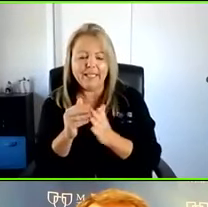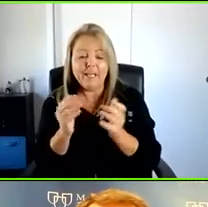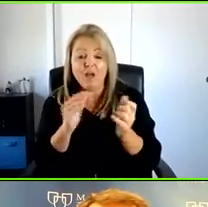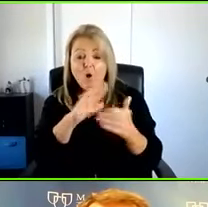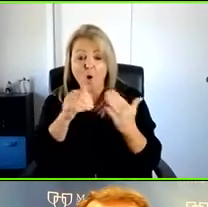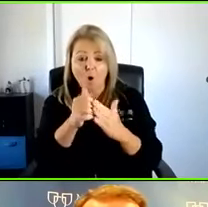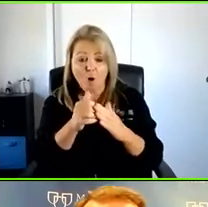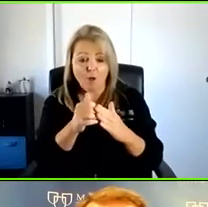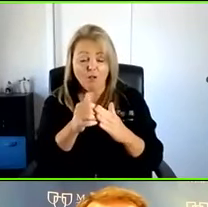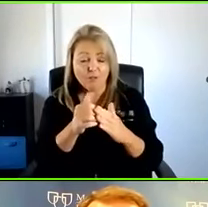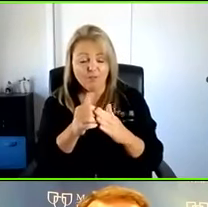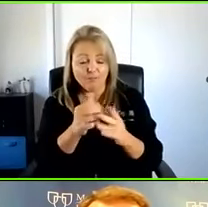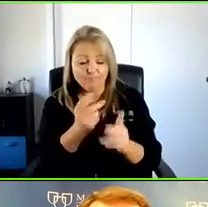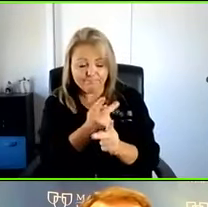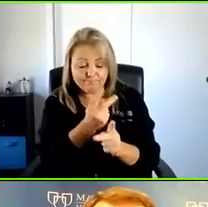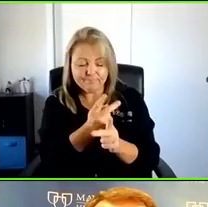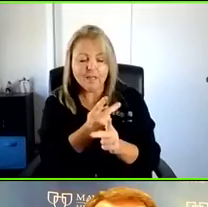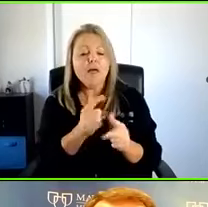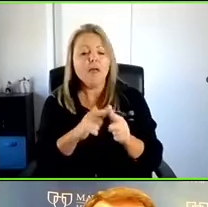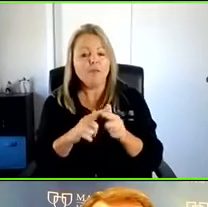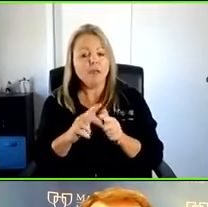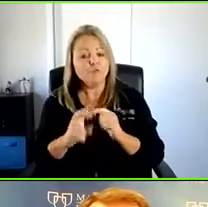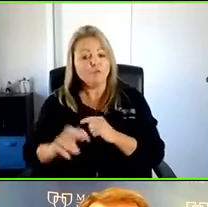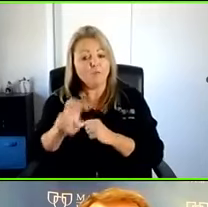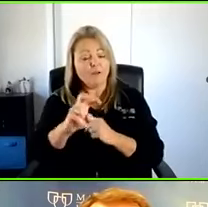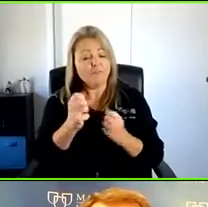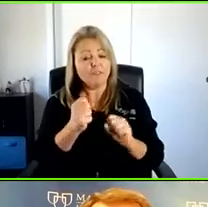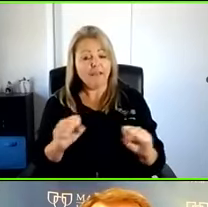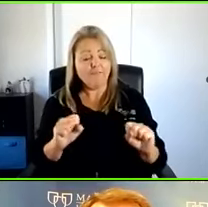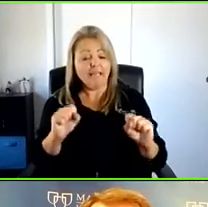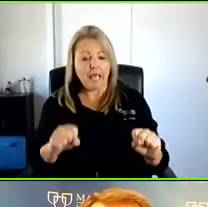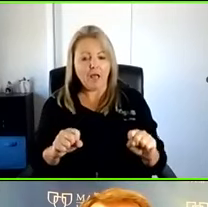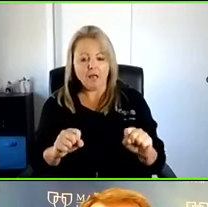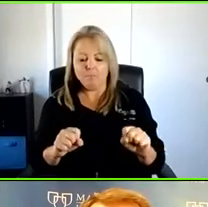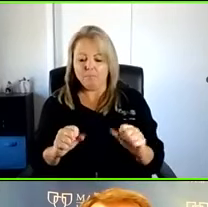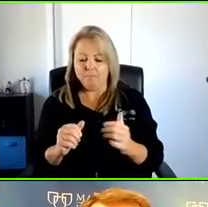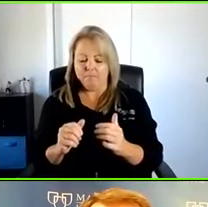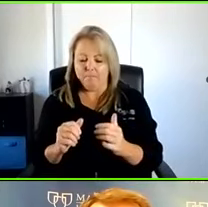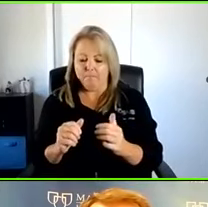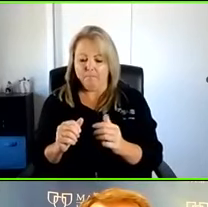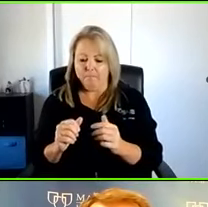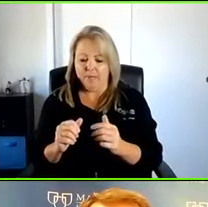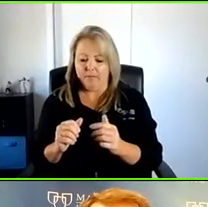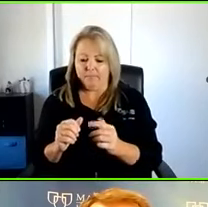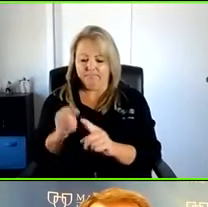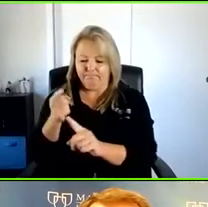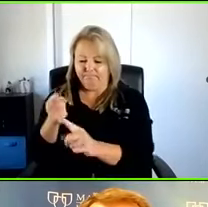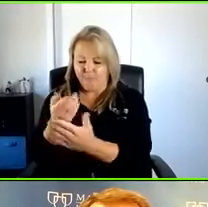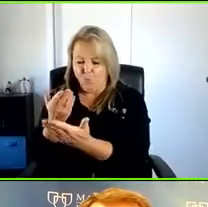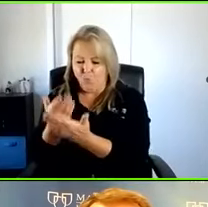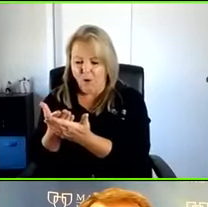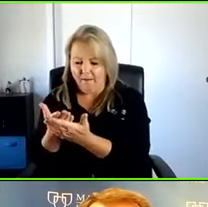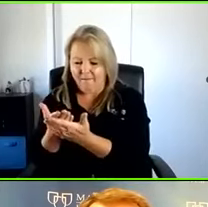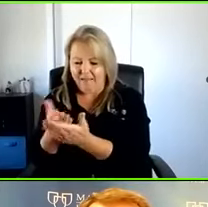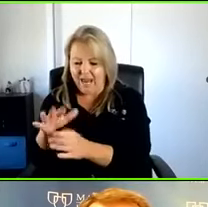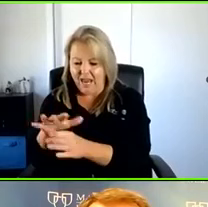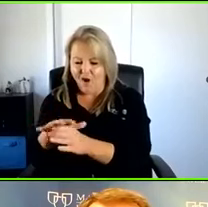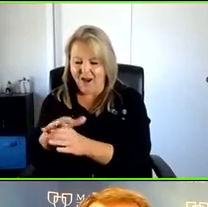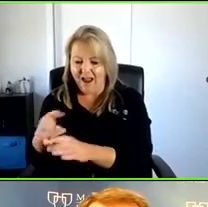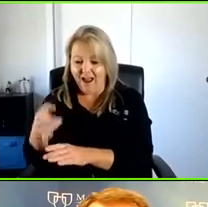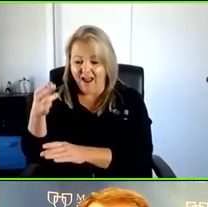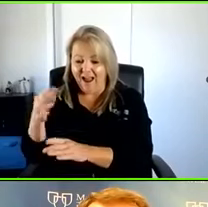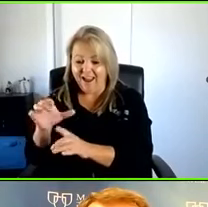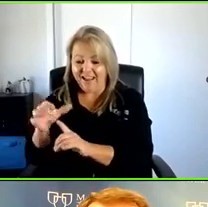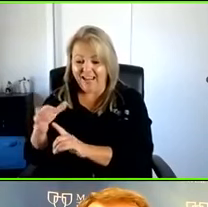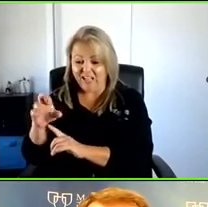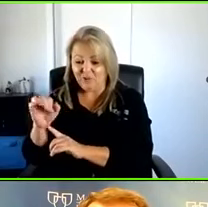those precautions, then travel can be safe. But if you're going to an area that has a higher case rate than La Crosse County, and you're planning to be